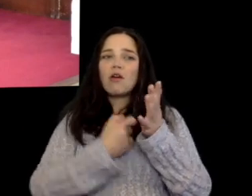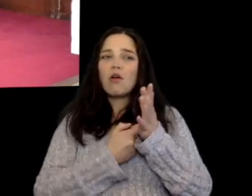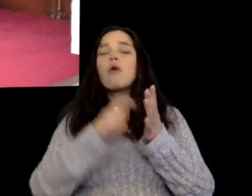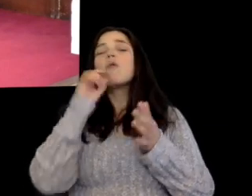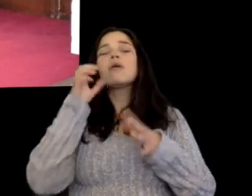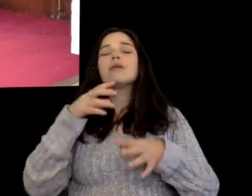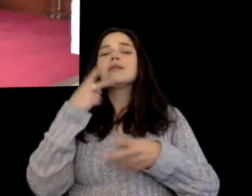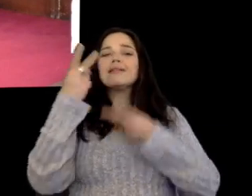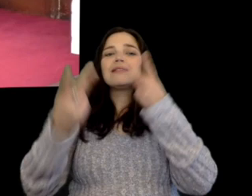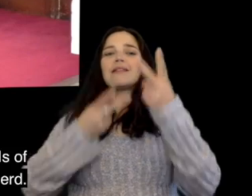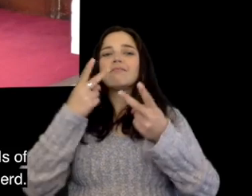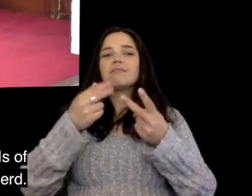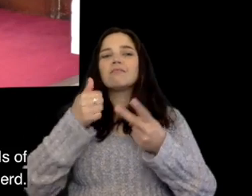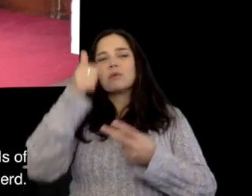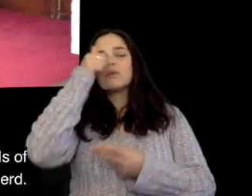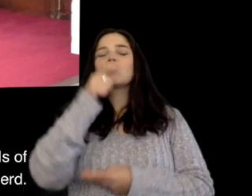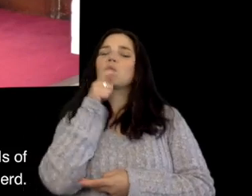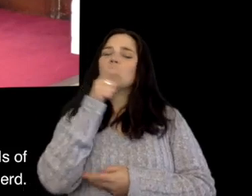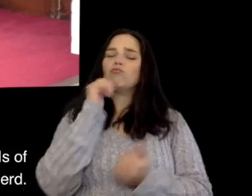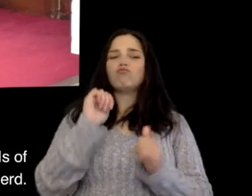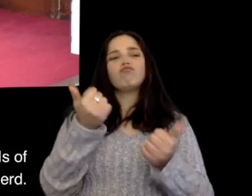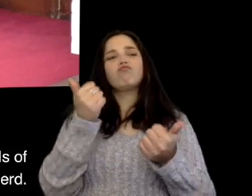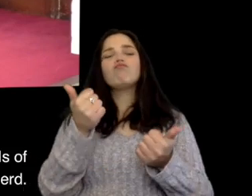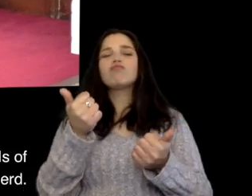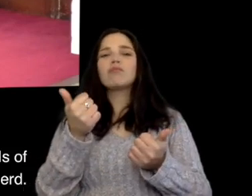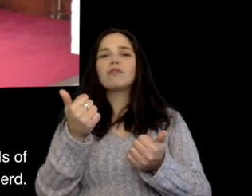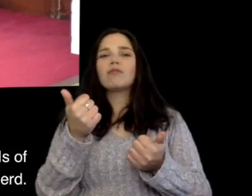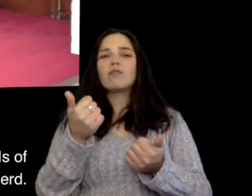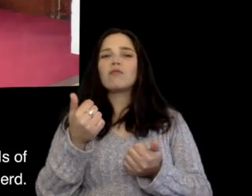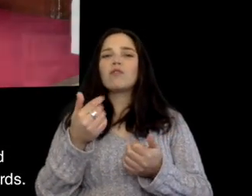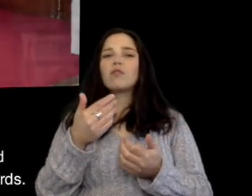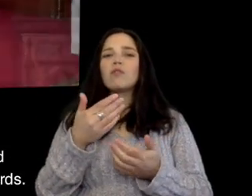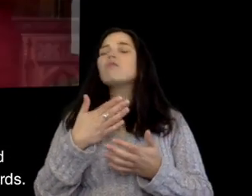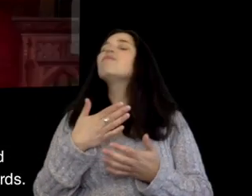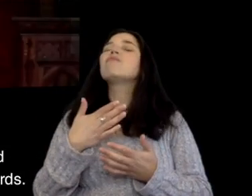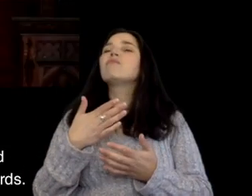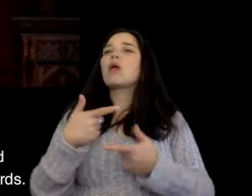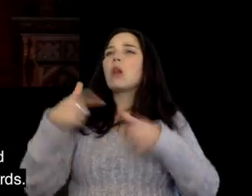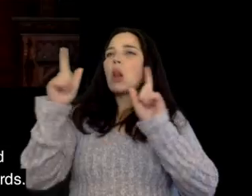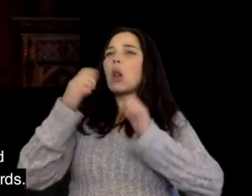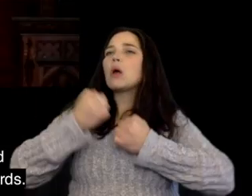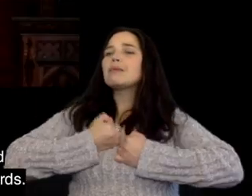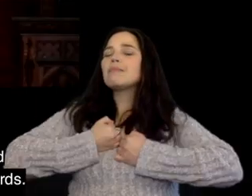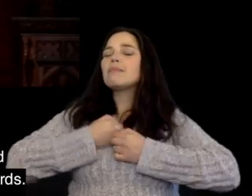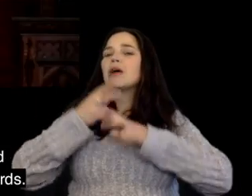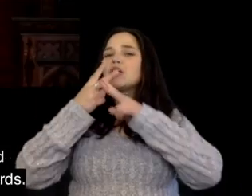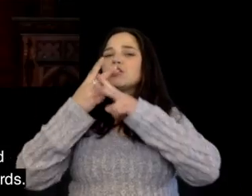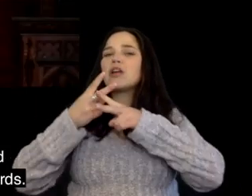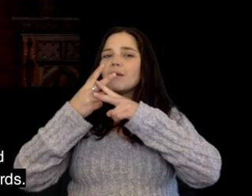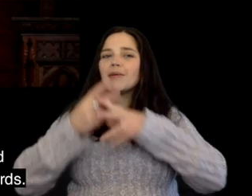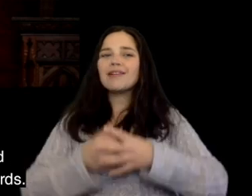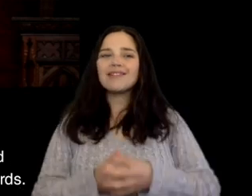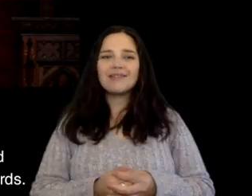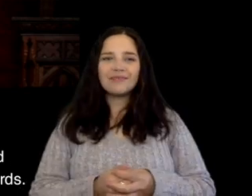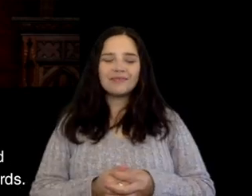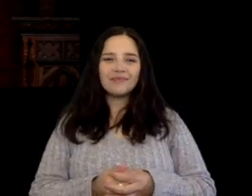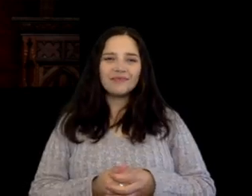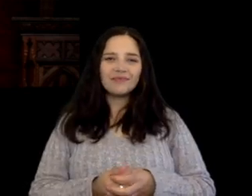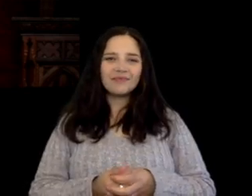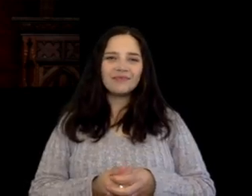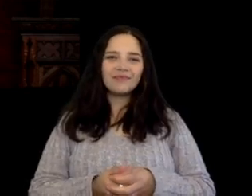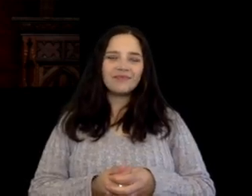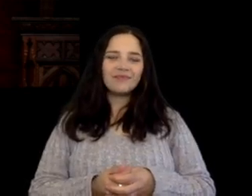us the well-known words of the Lord's my shepherd. So let's listen and worship to these words.